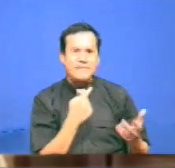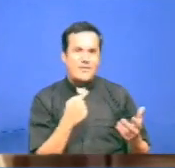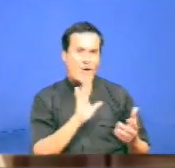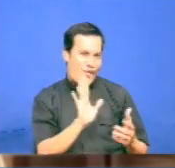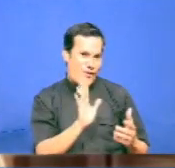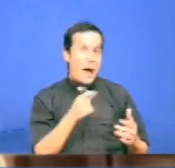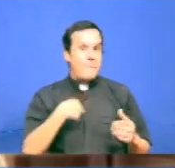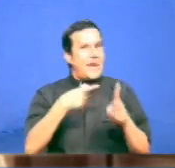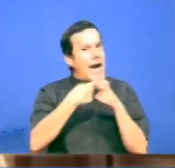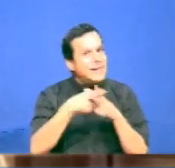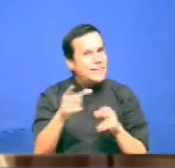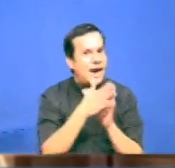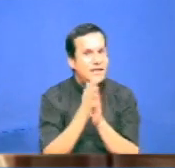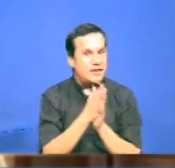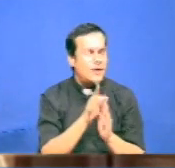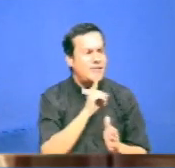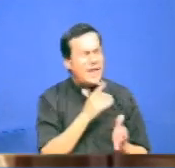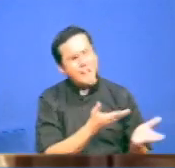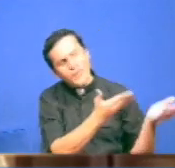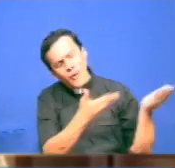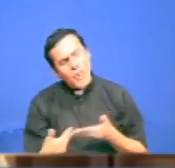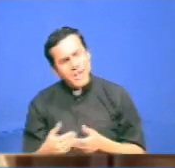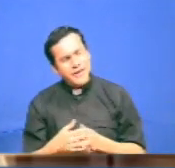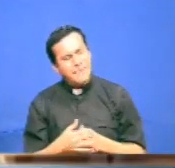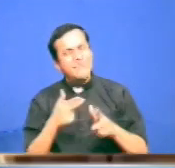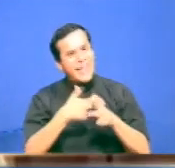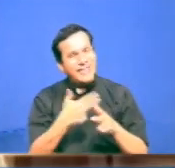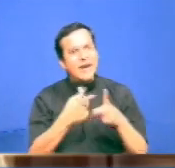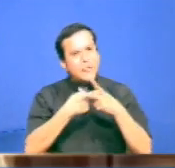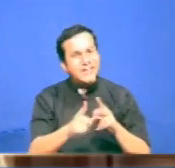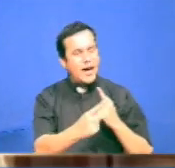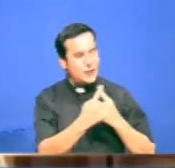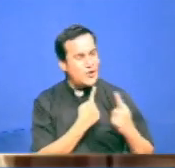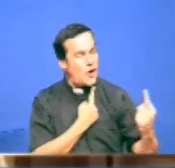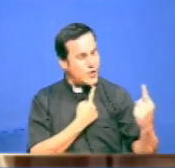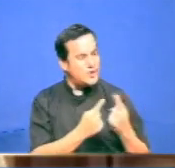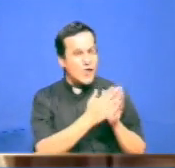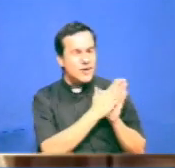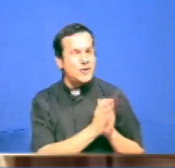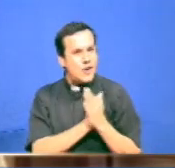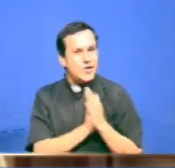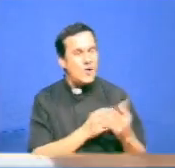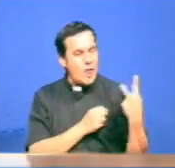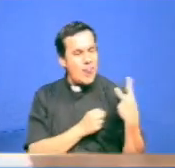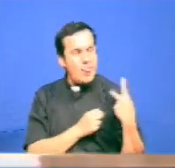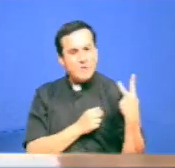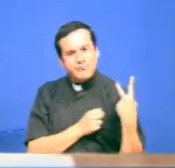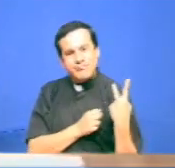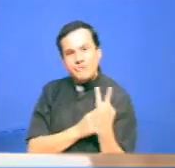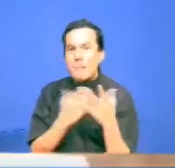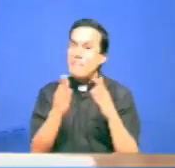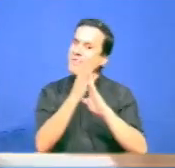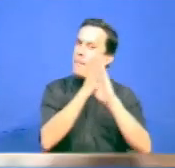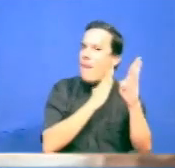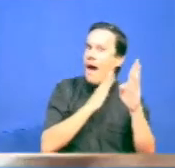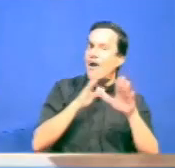by saying, karibu brother, and we chat, we talk, we walk. We may be in a bus, on a train. We walk and